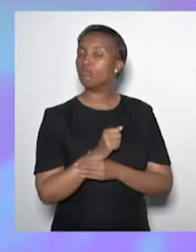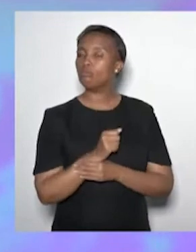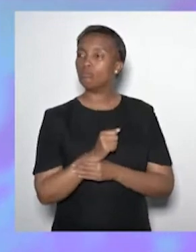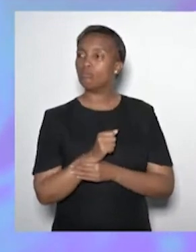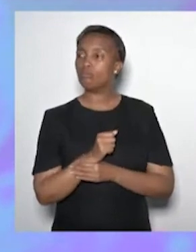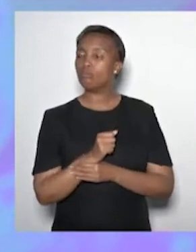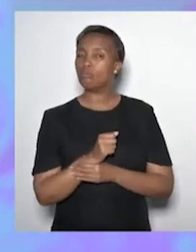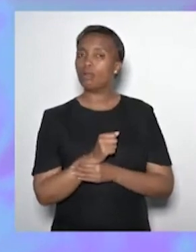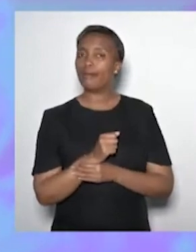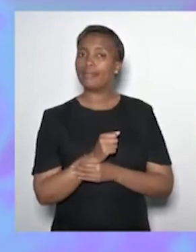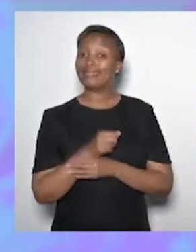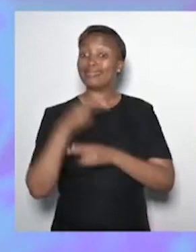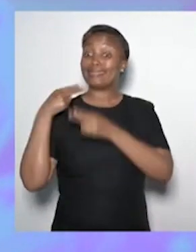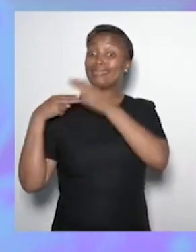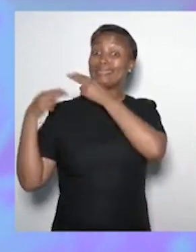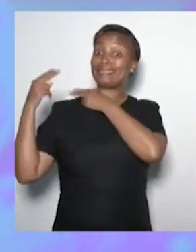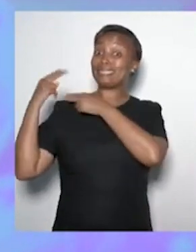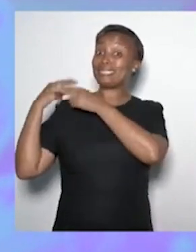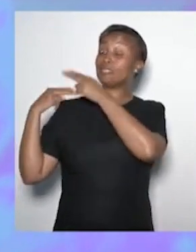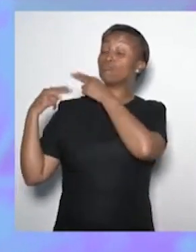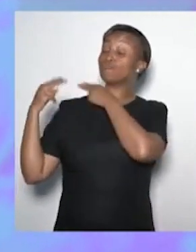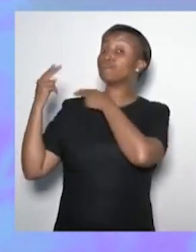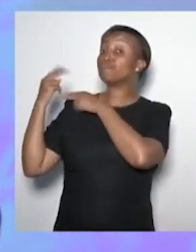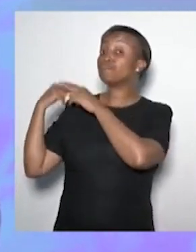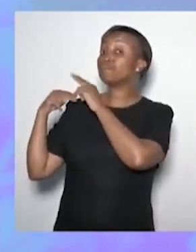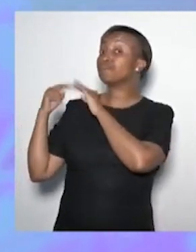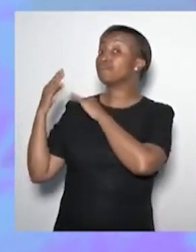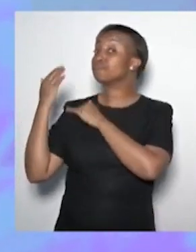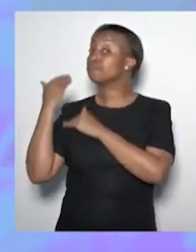where historically